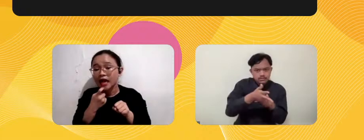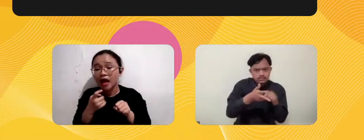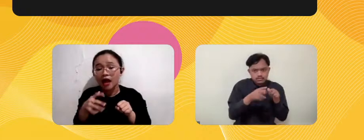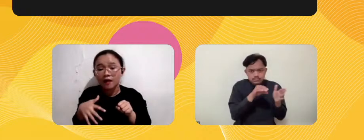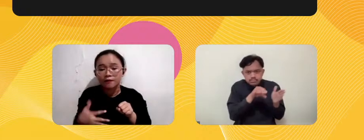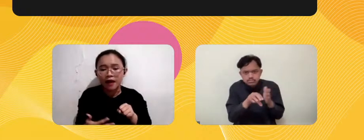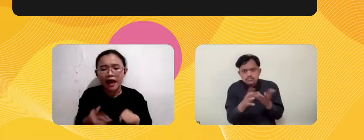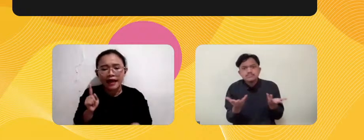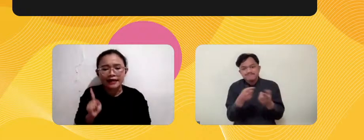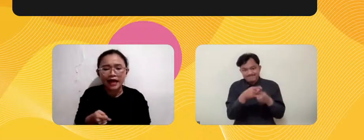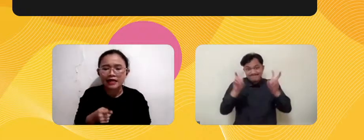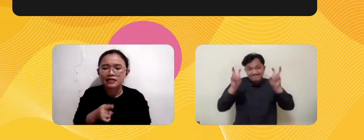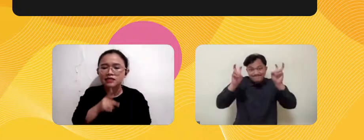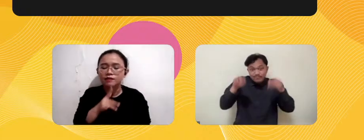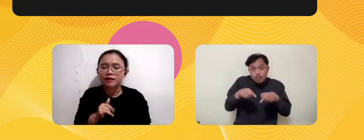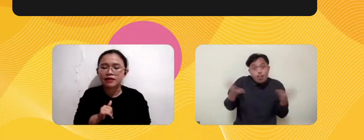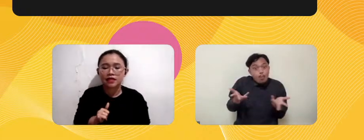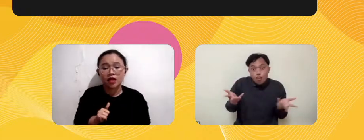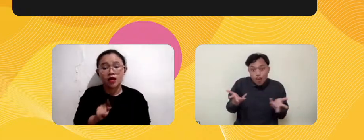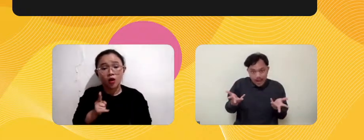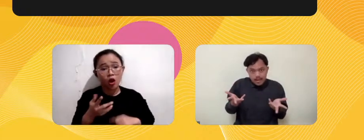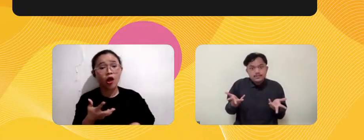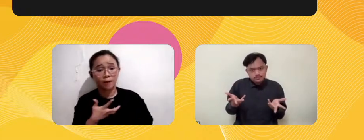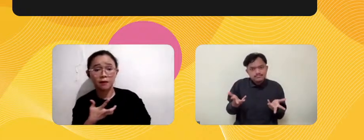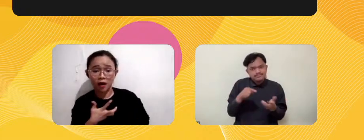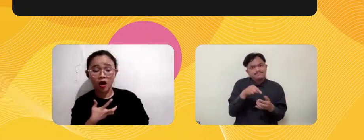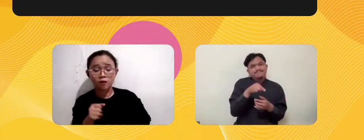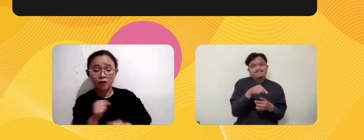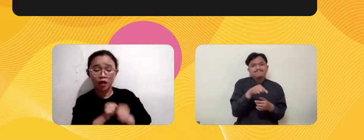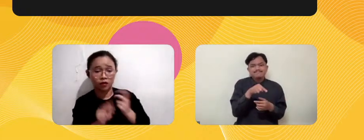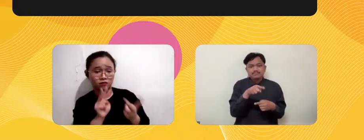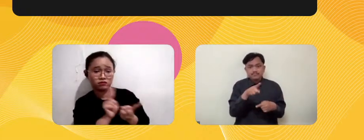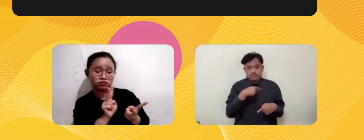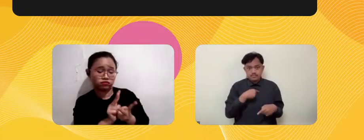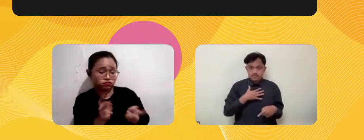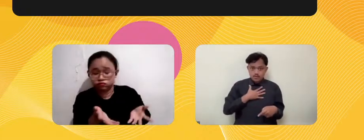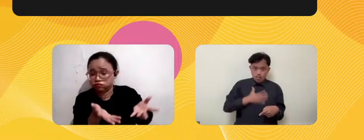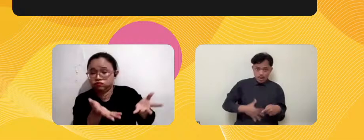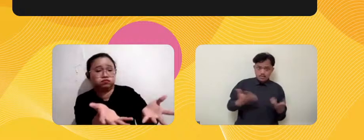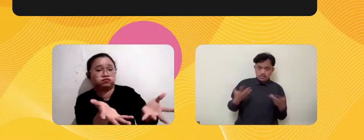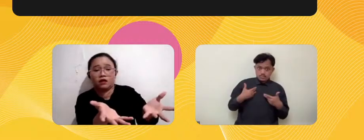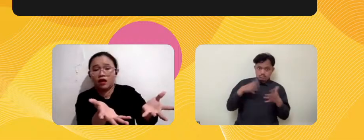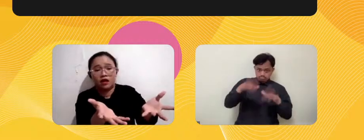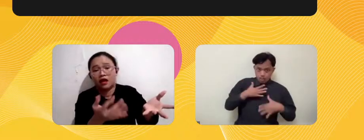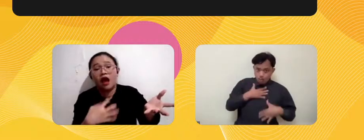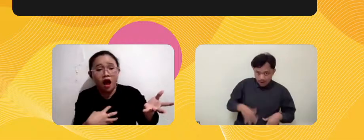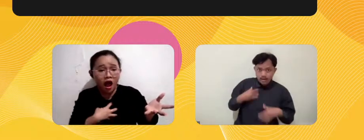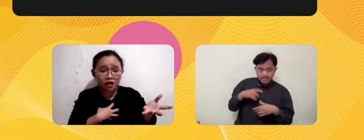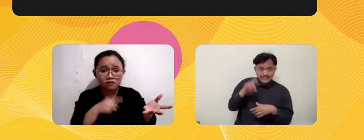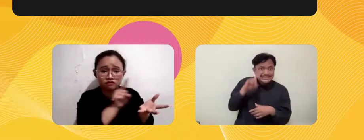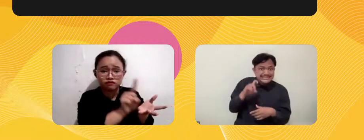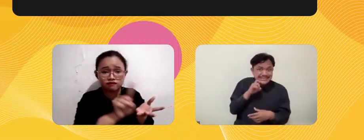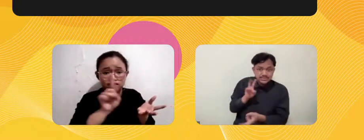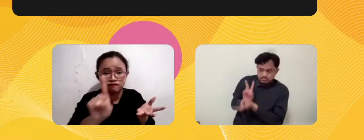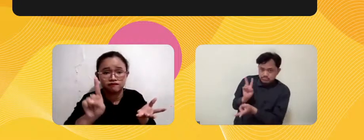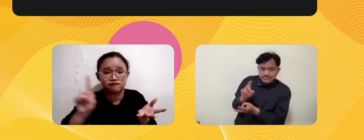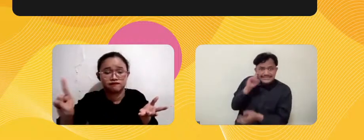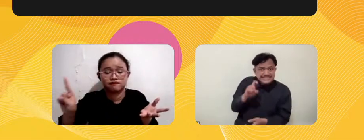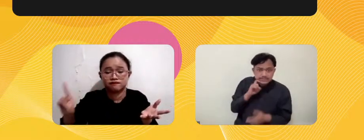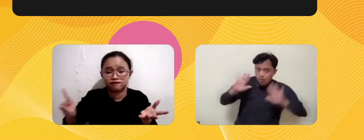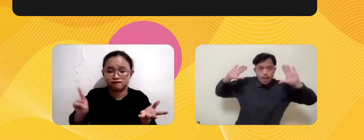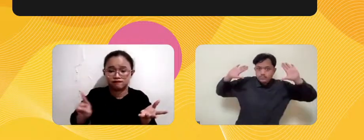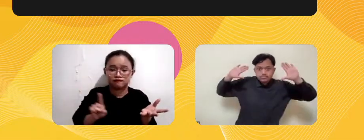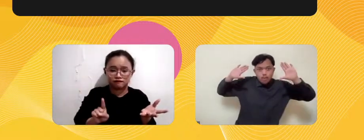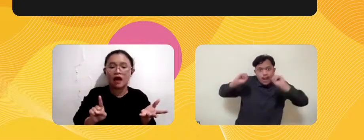as much as sex if you want and still have your hymen intact if you so wishes to. So